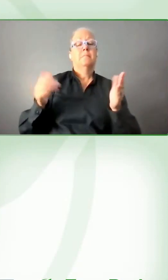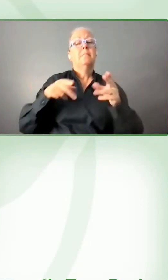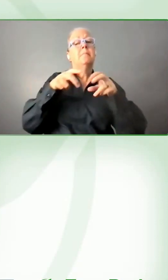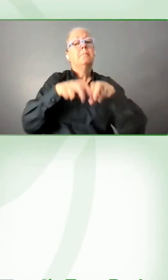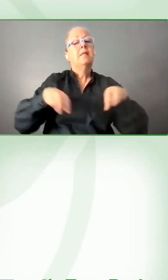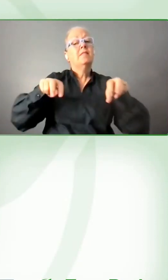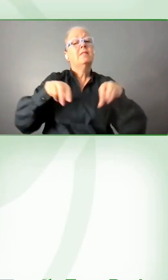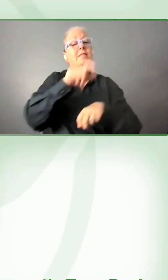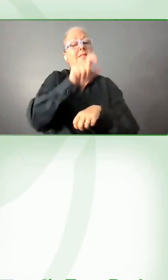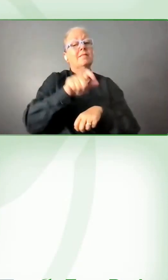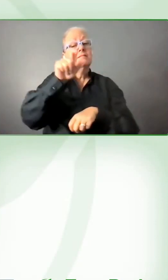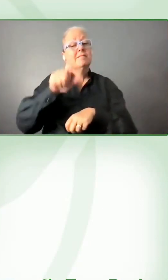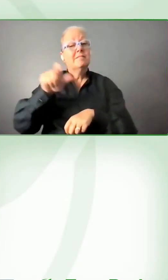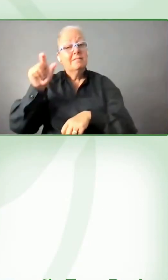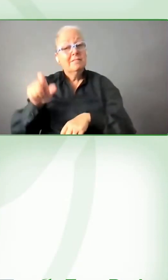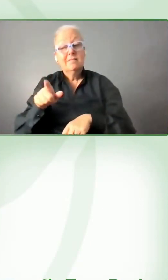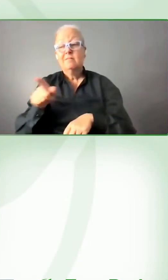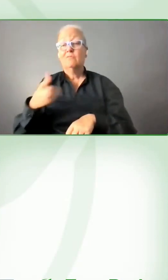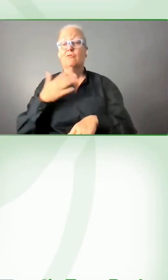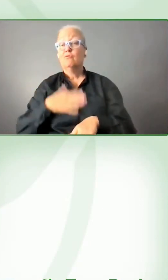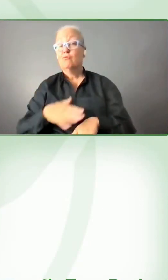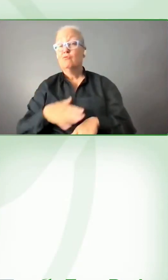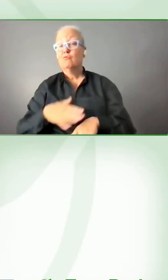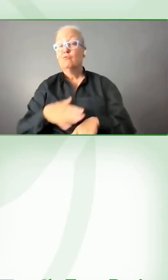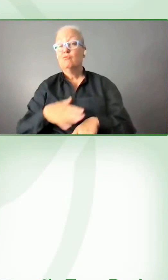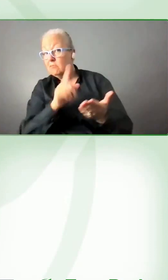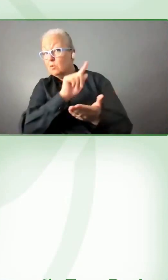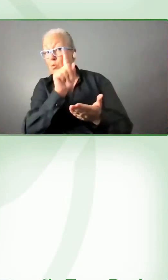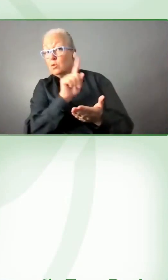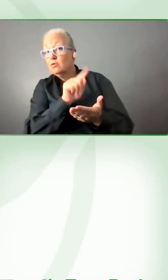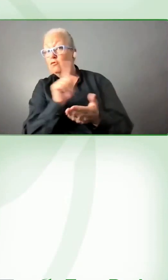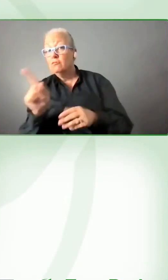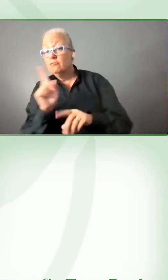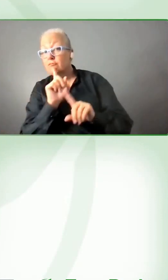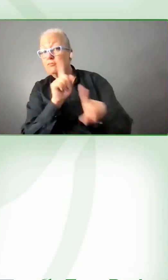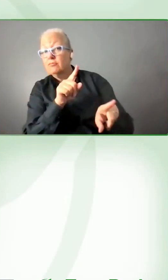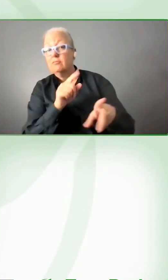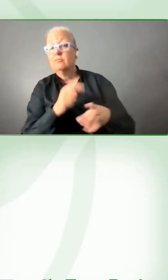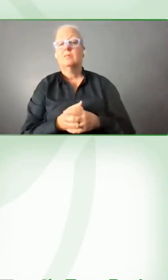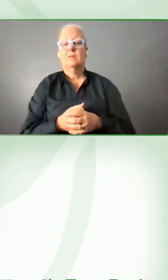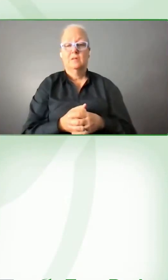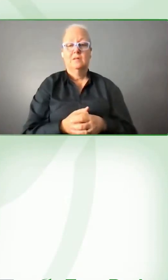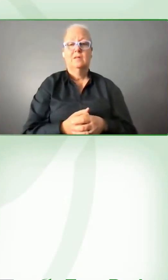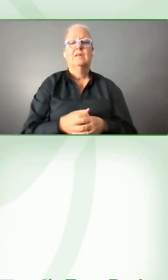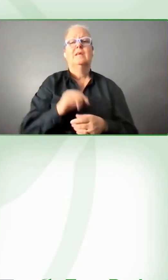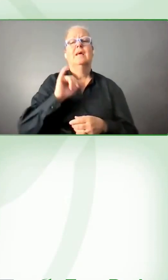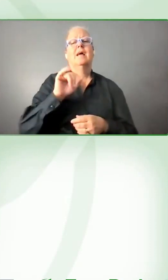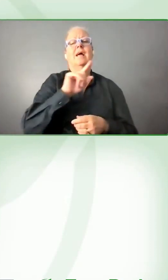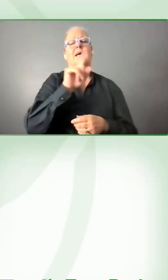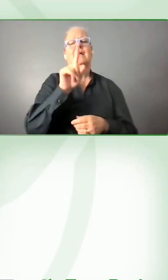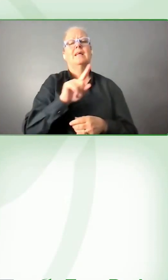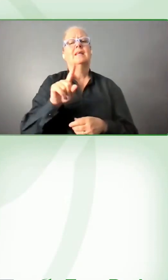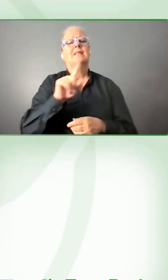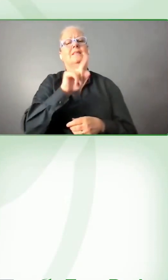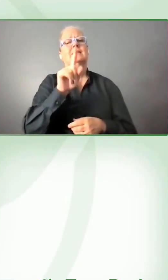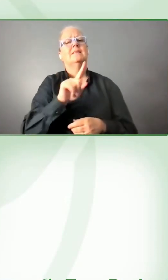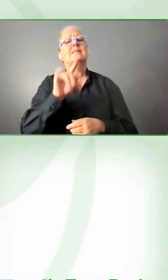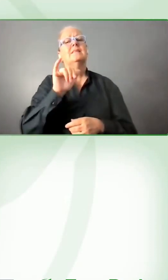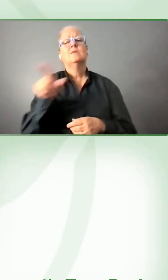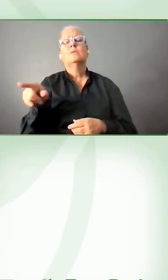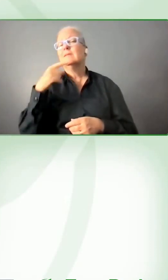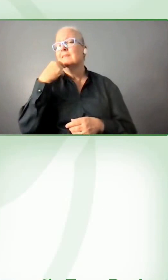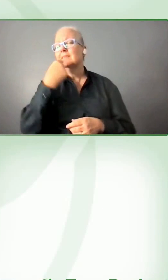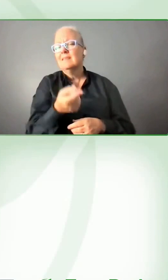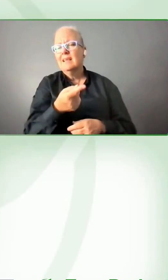anyone like to answer that, or we kind of, Izzy, you kind of alluded to partners in your response. I don't know if